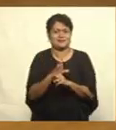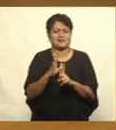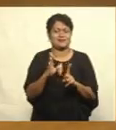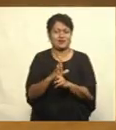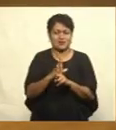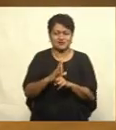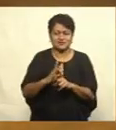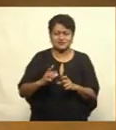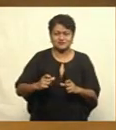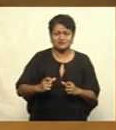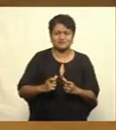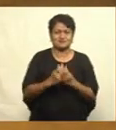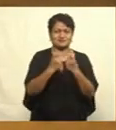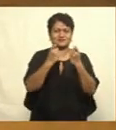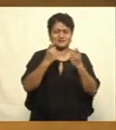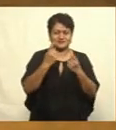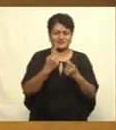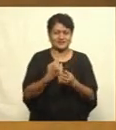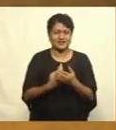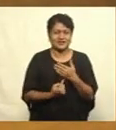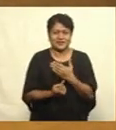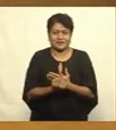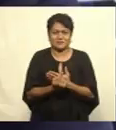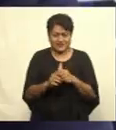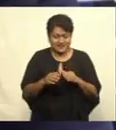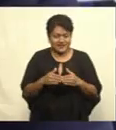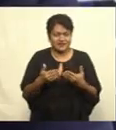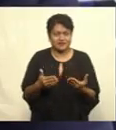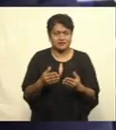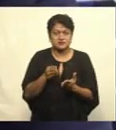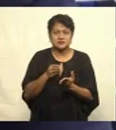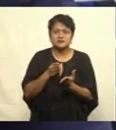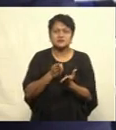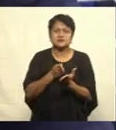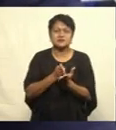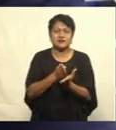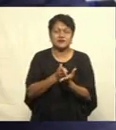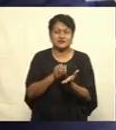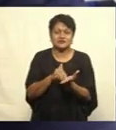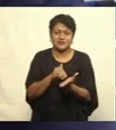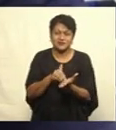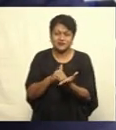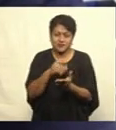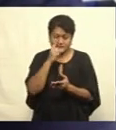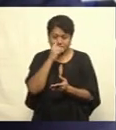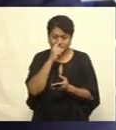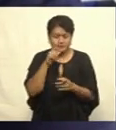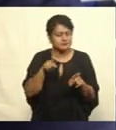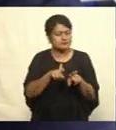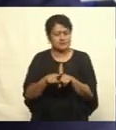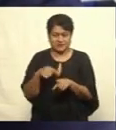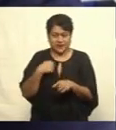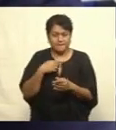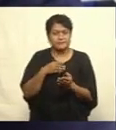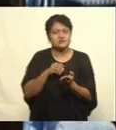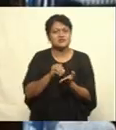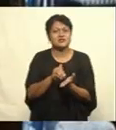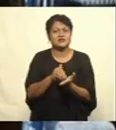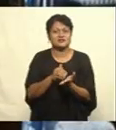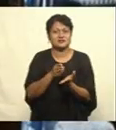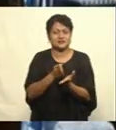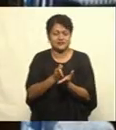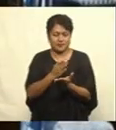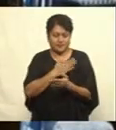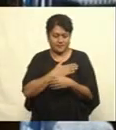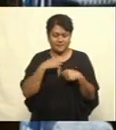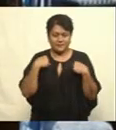health crisis. Serving the people equates to serving the country. So being passionate about